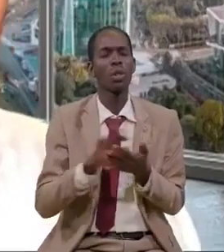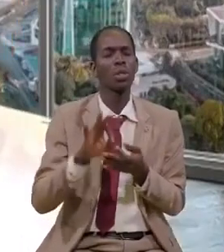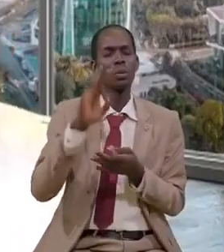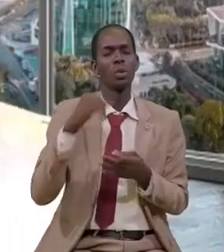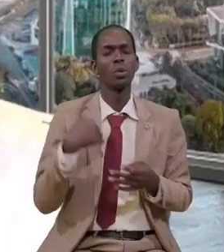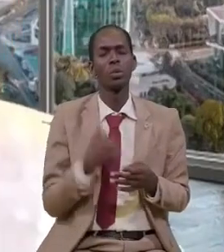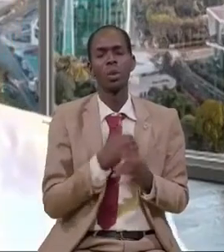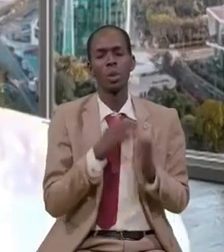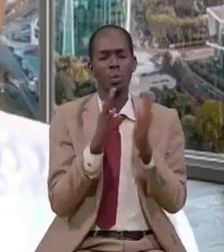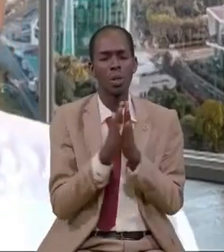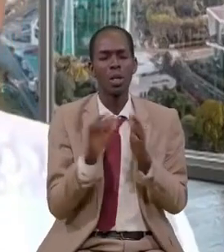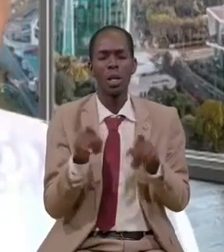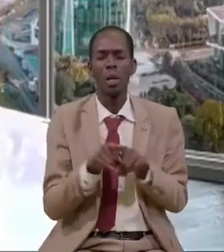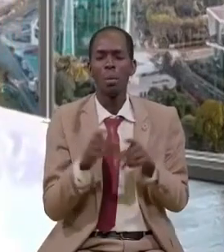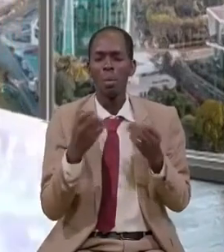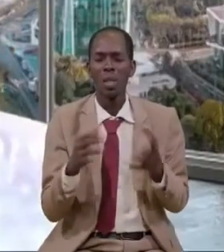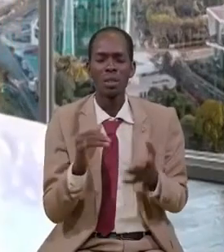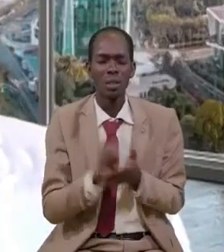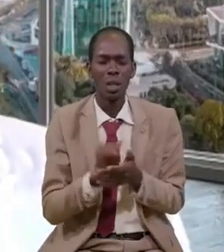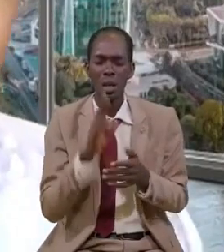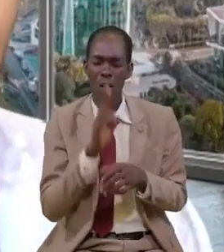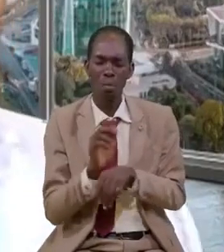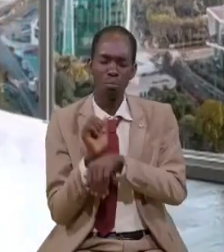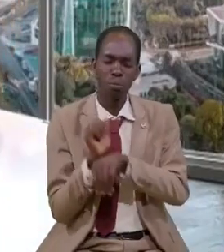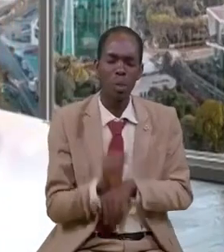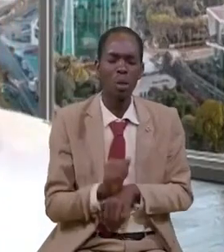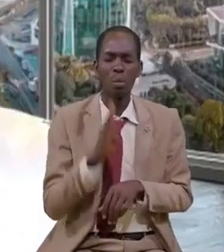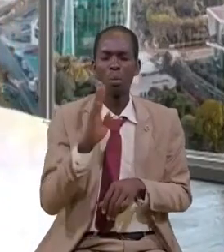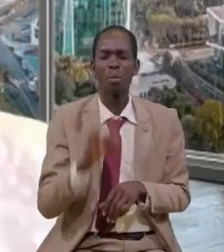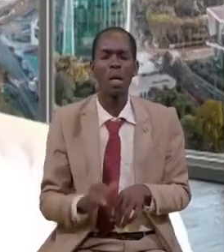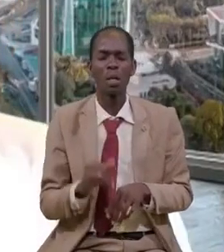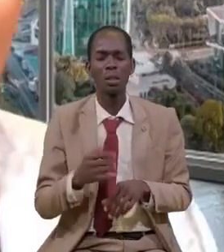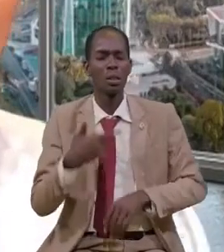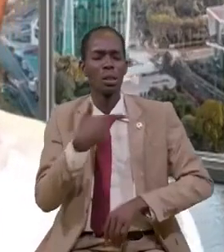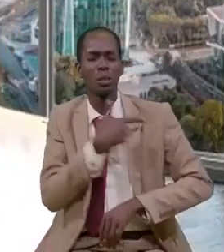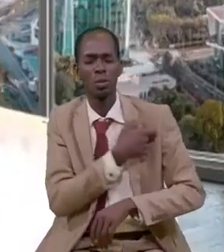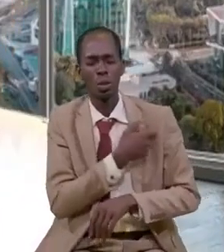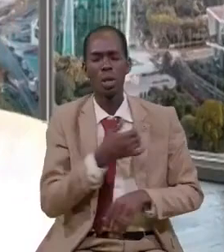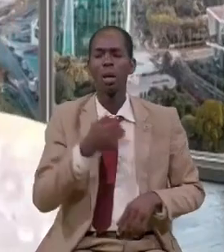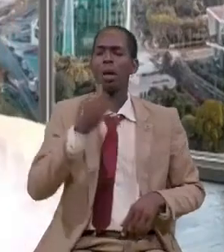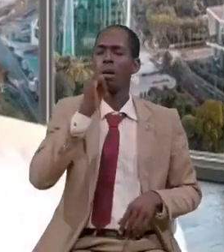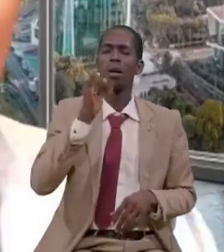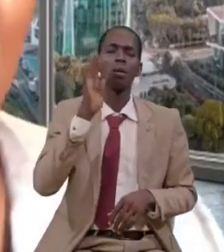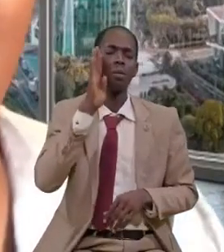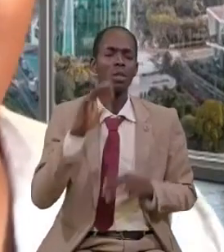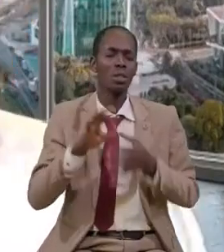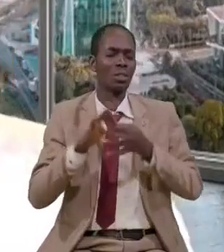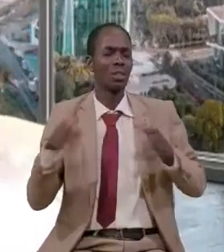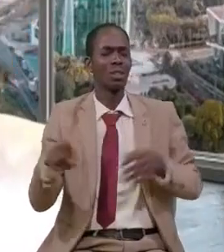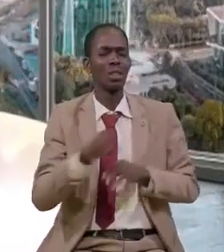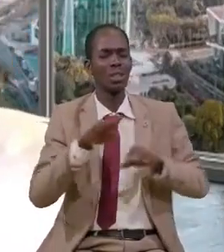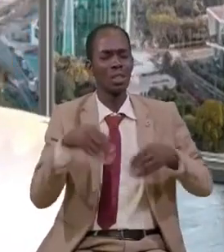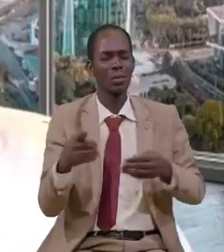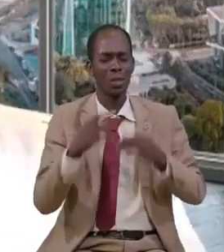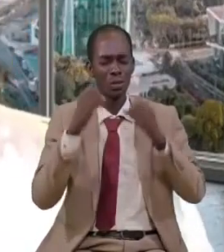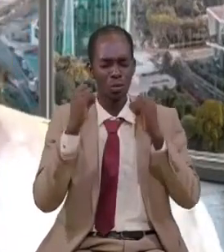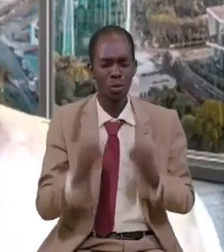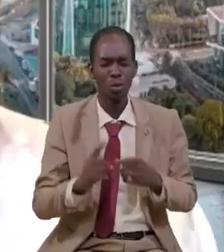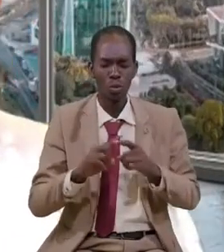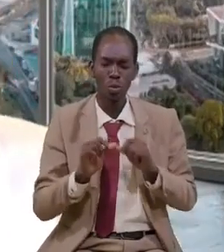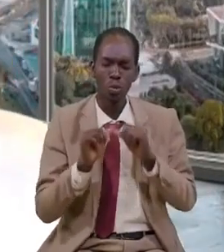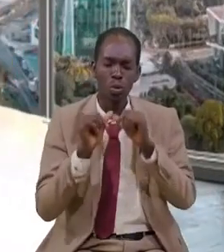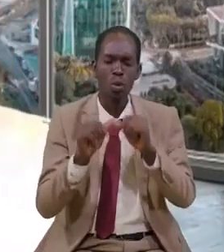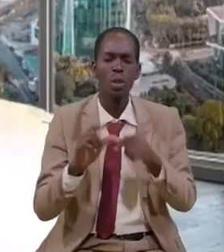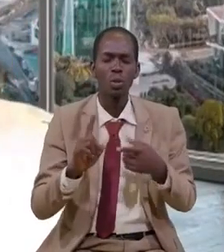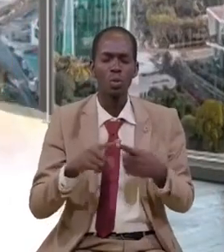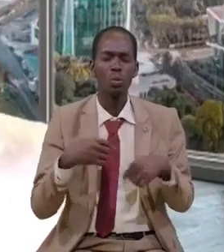by a lot of addictions, we release them today and we say, Father, you will give us the strength to go forth and make a difference